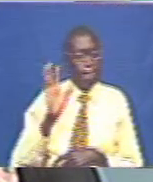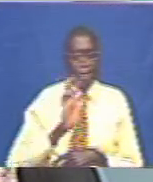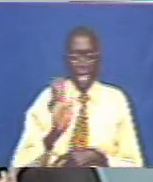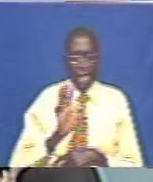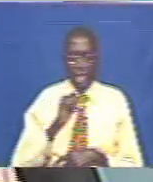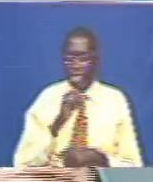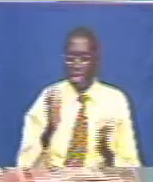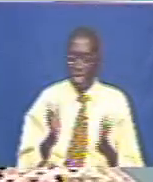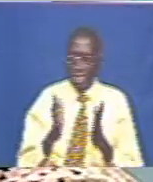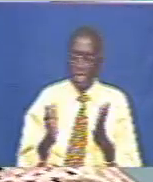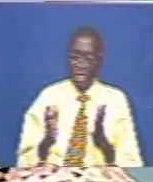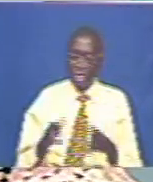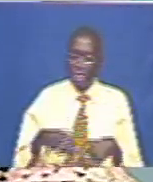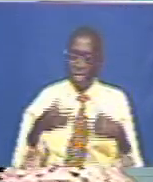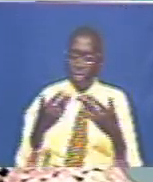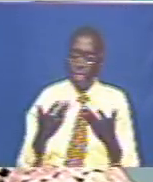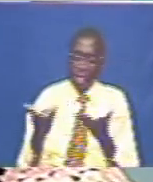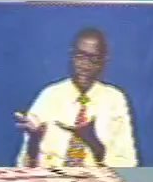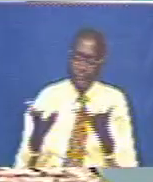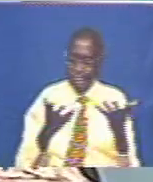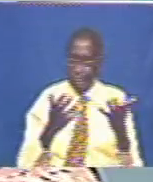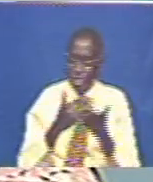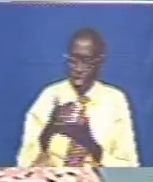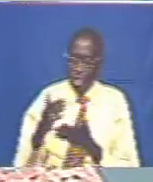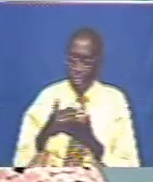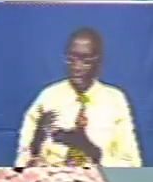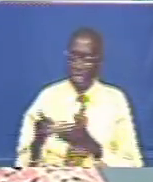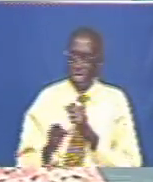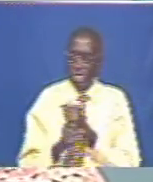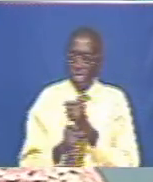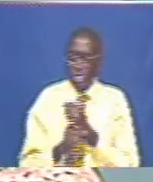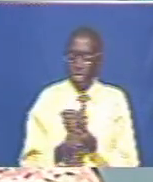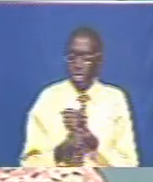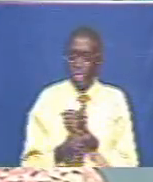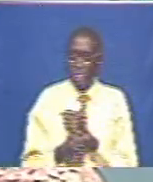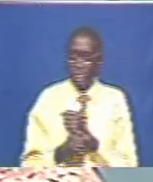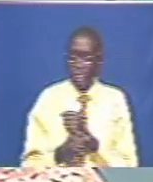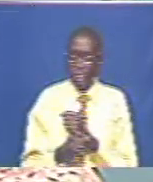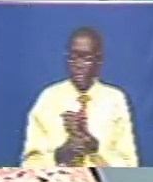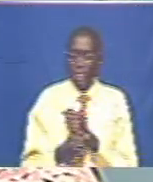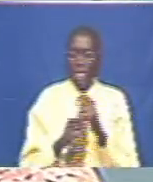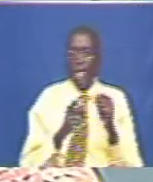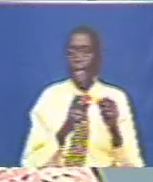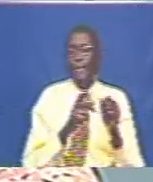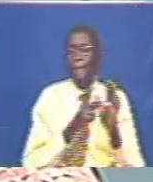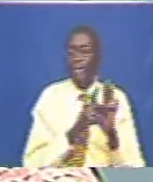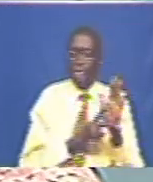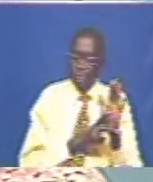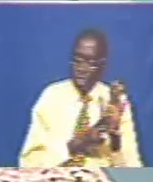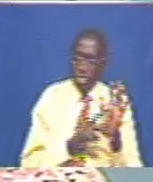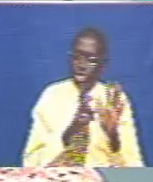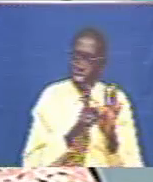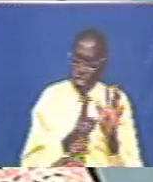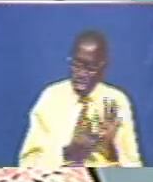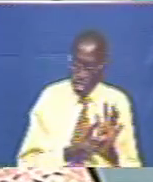because there is a way we bring out the cooperatives and the way we do, the manner in which we do things, their principles, their values. There are certain